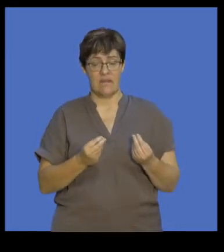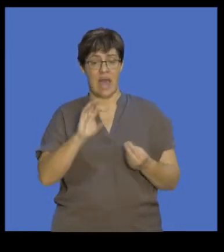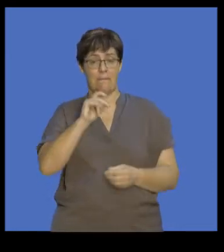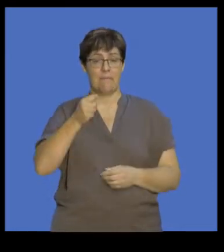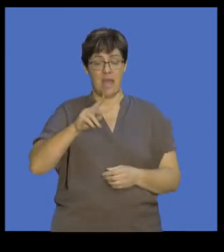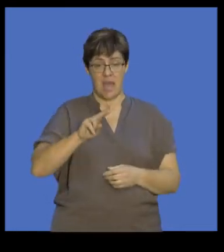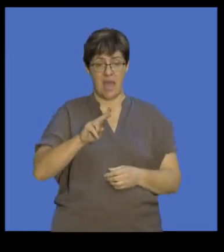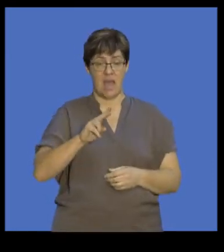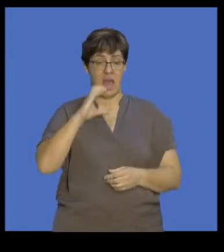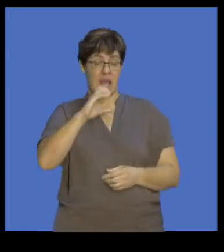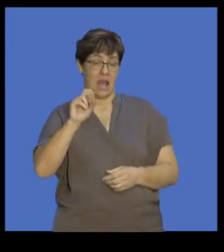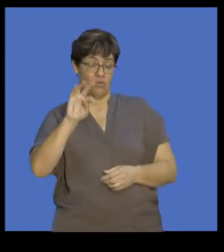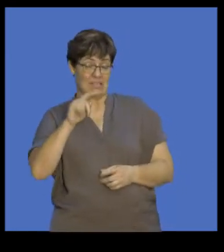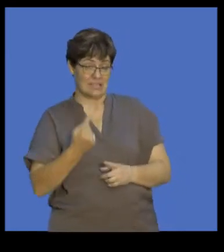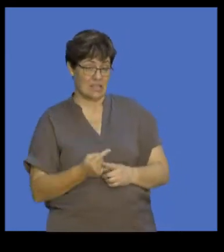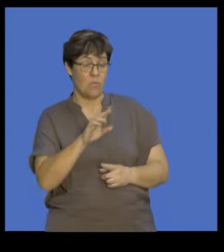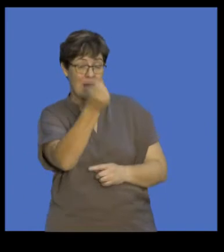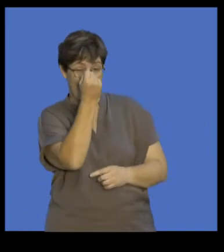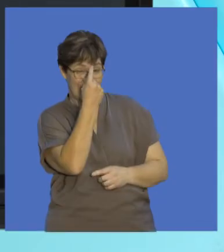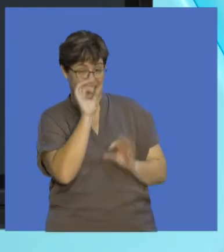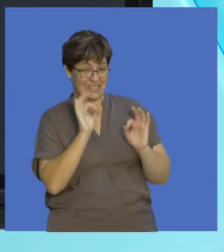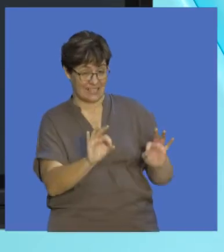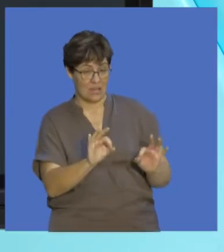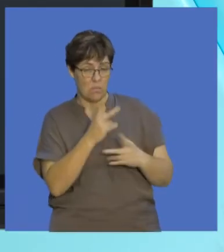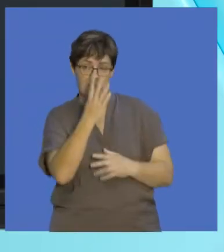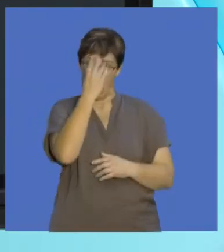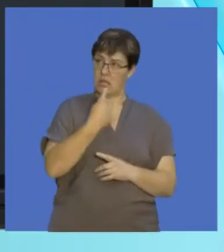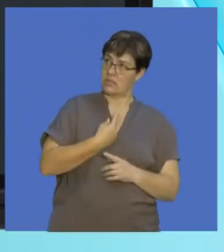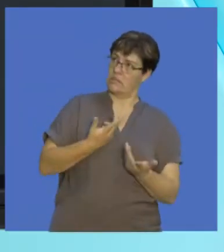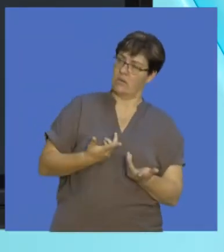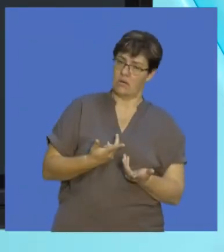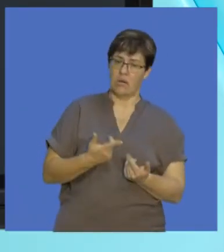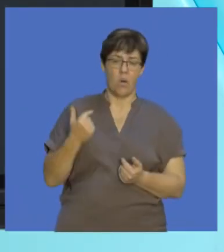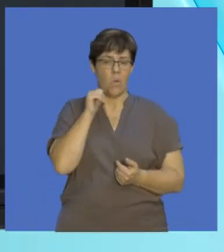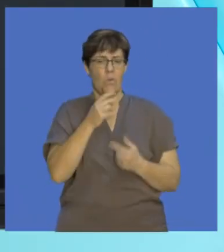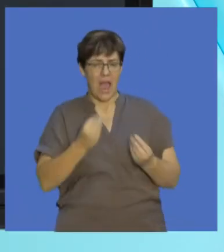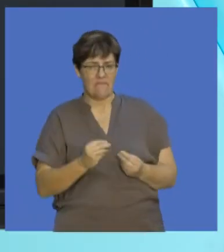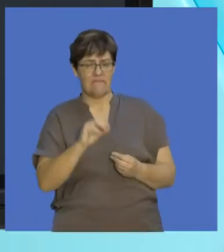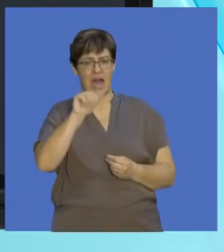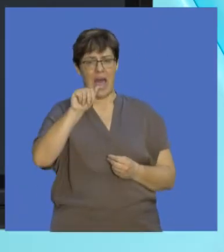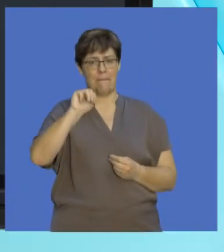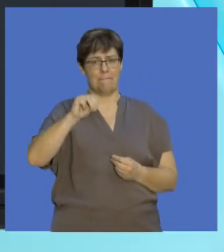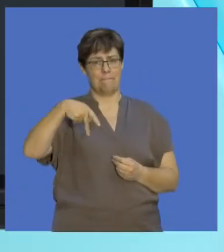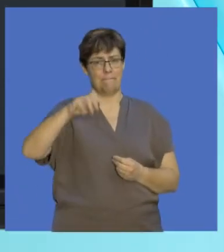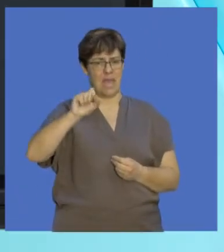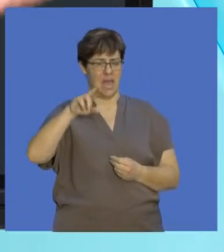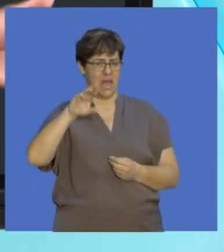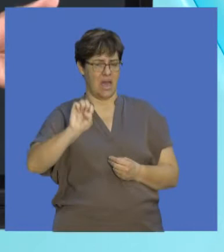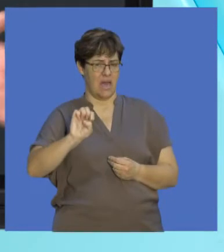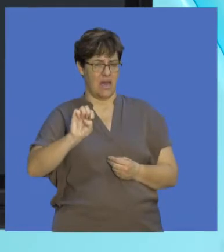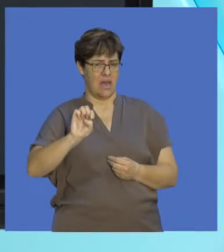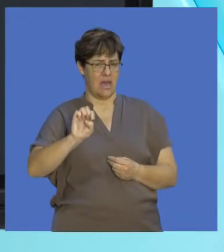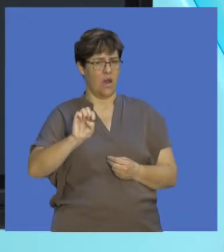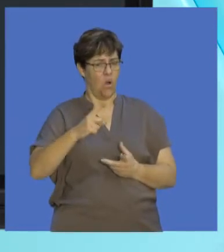an ampere of current? These are important questions in terms of understanding that we need to ask ourselves. When do we have an ampere of